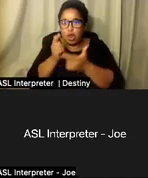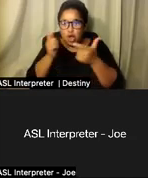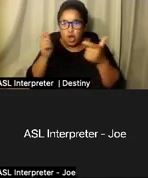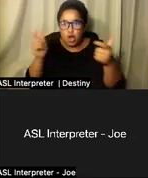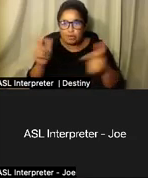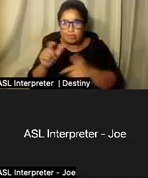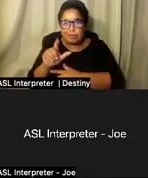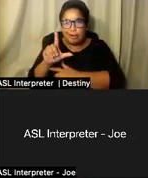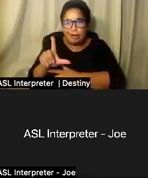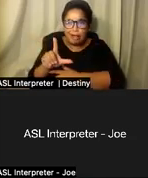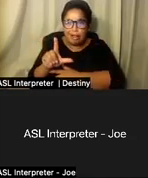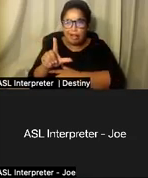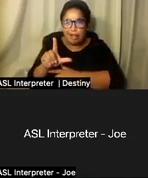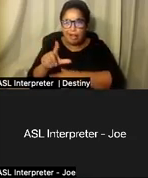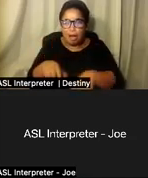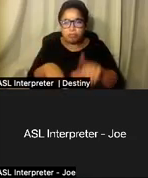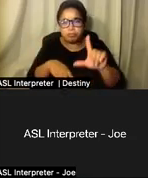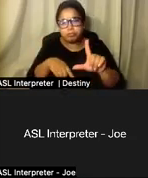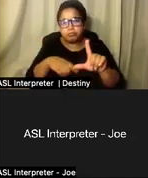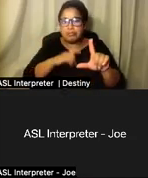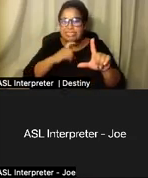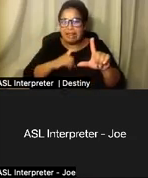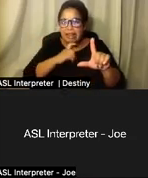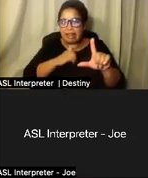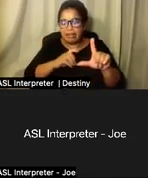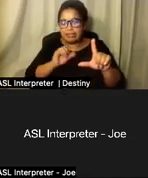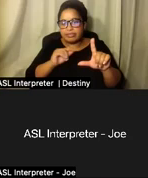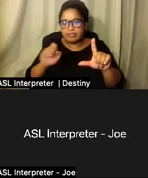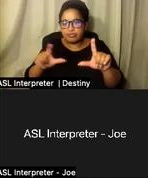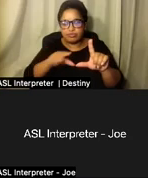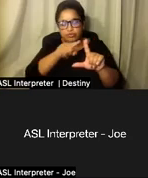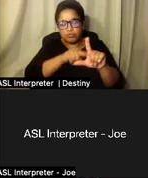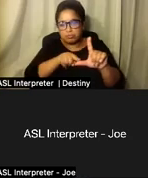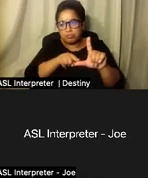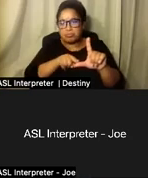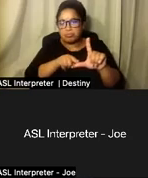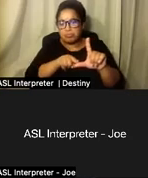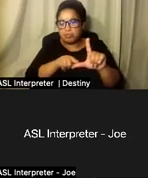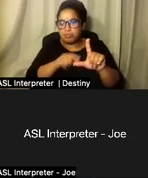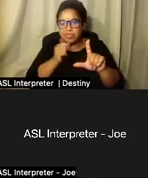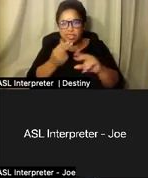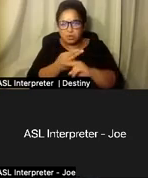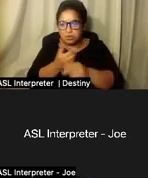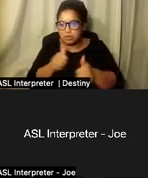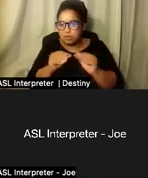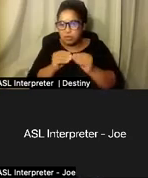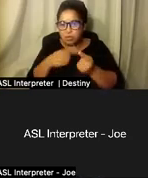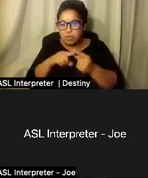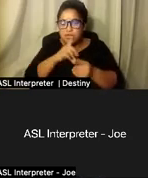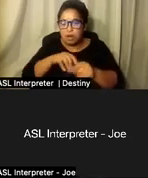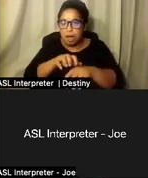L bracket. It's a piece of angle steel. And we don't use that when we're talking about